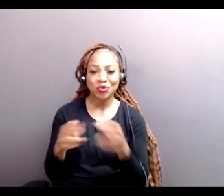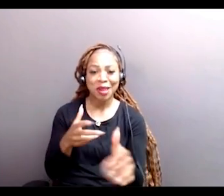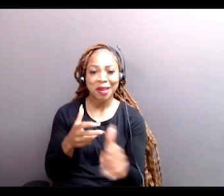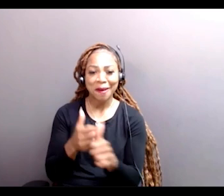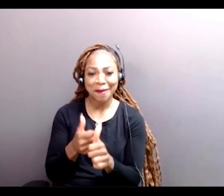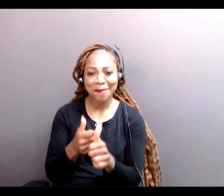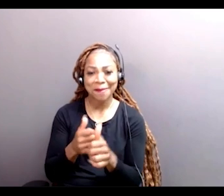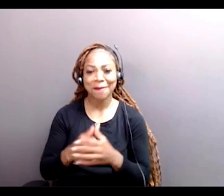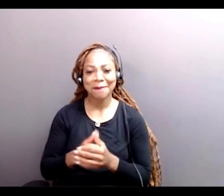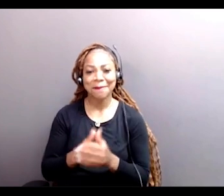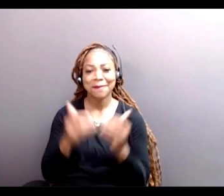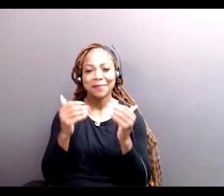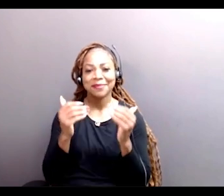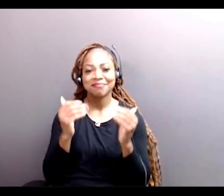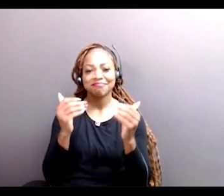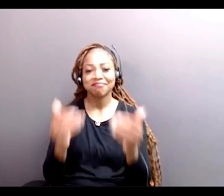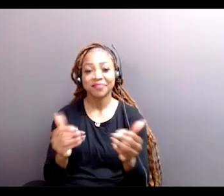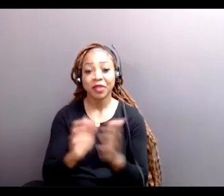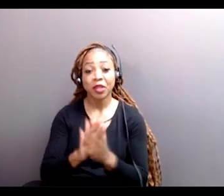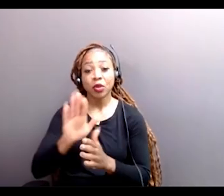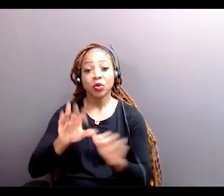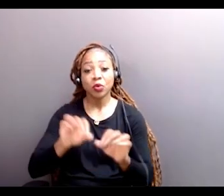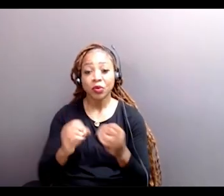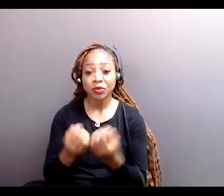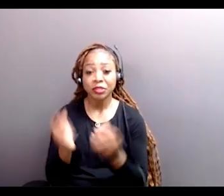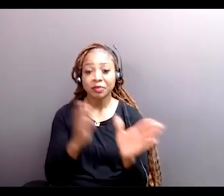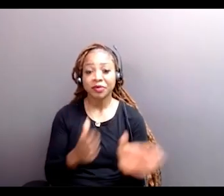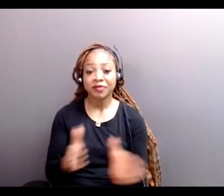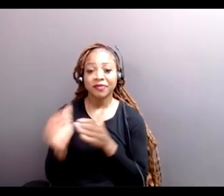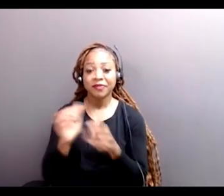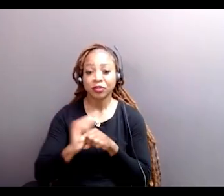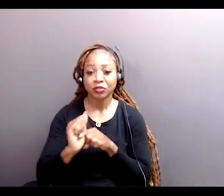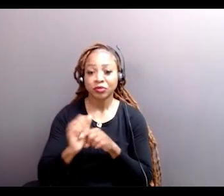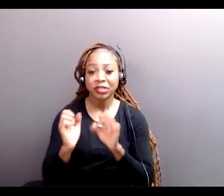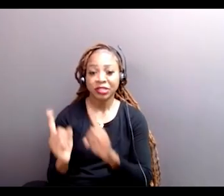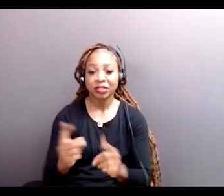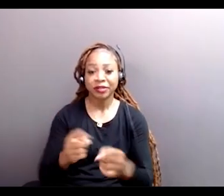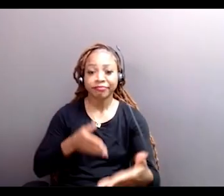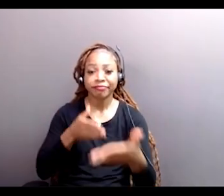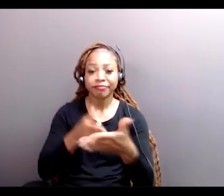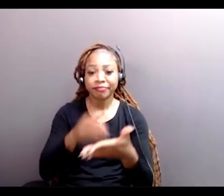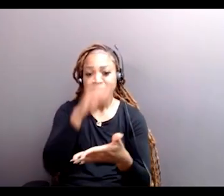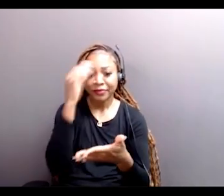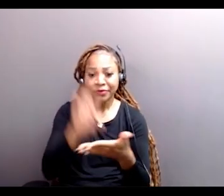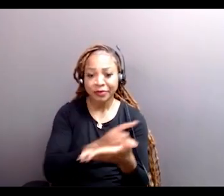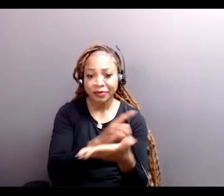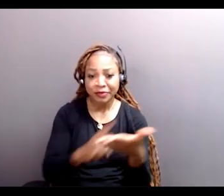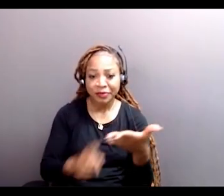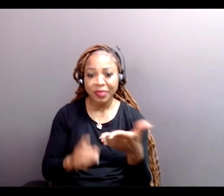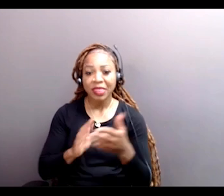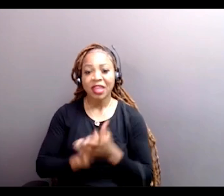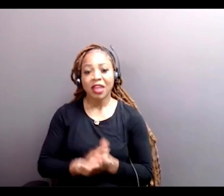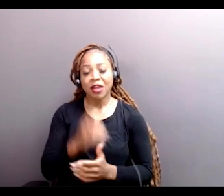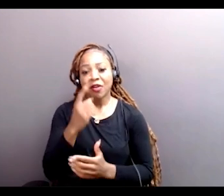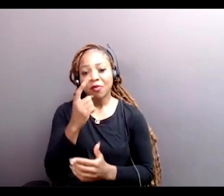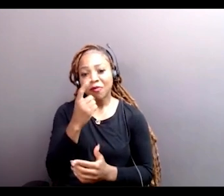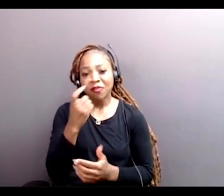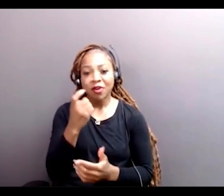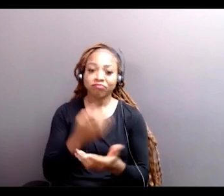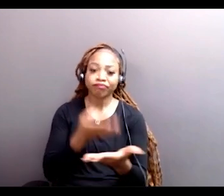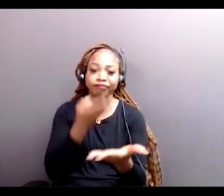move on. Does your organization provide training, education on anti-racism driven by evidence-informed